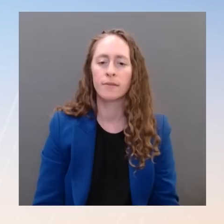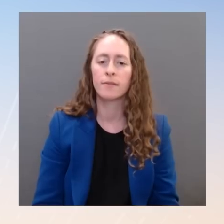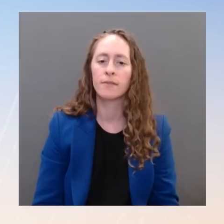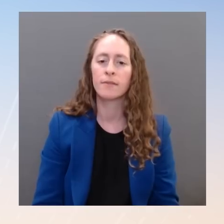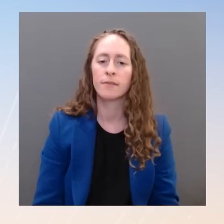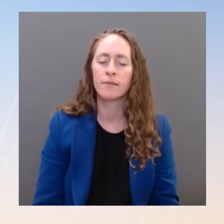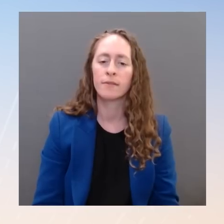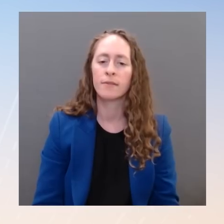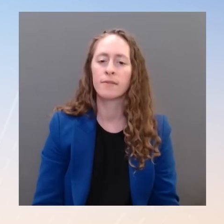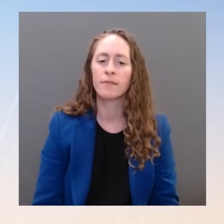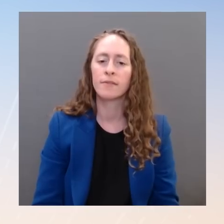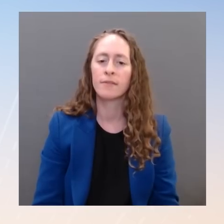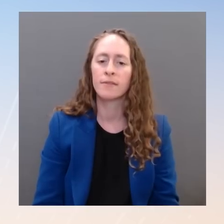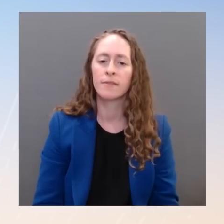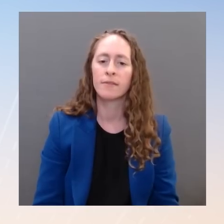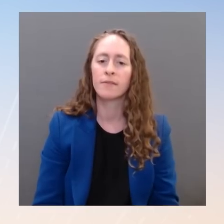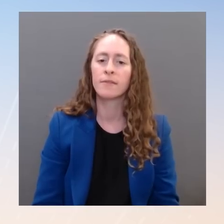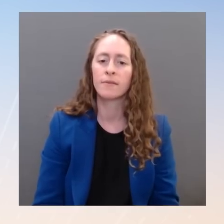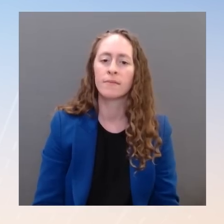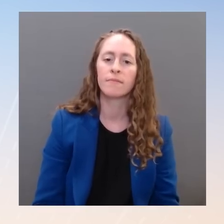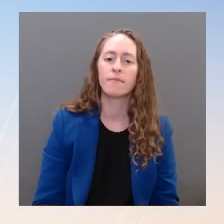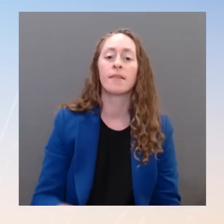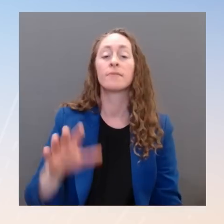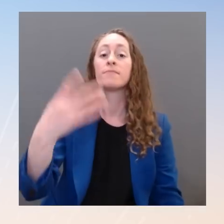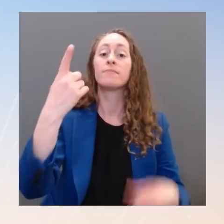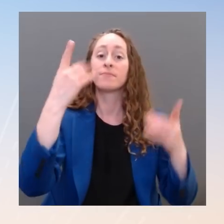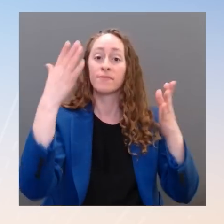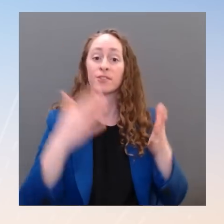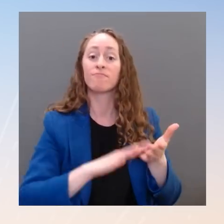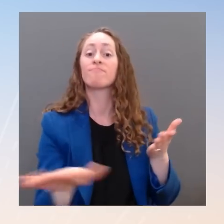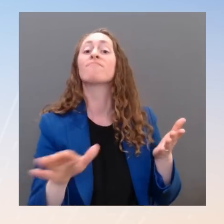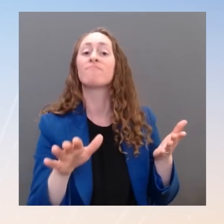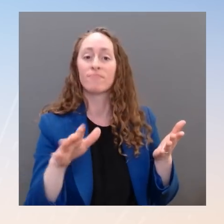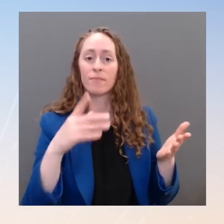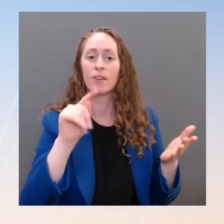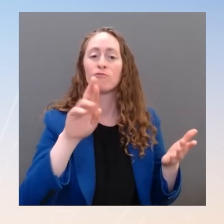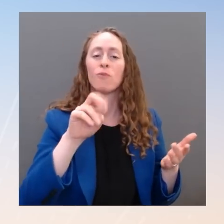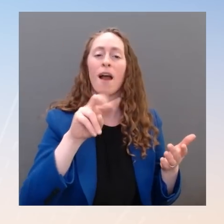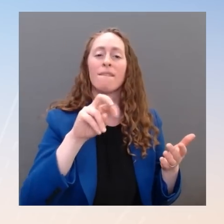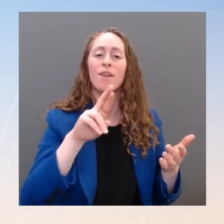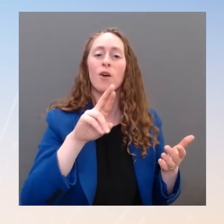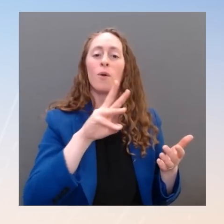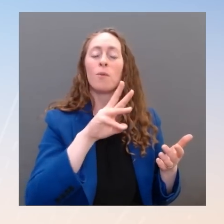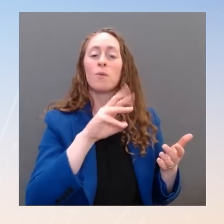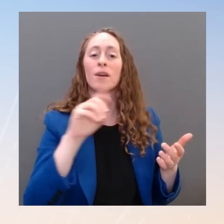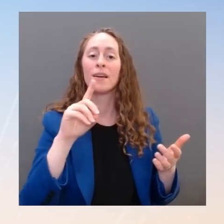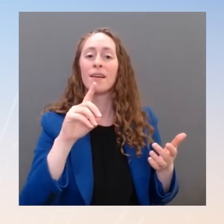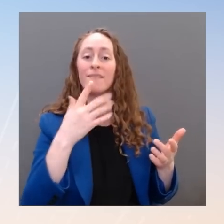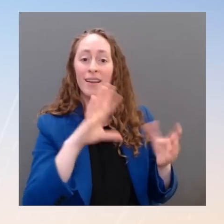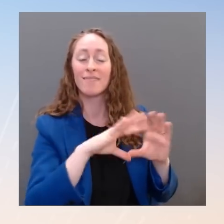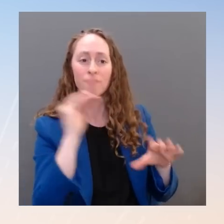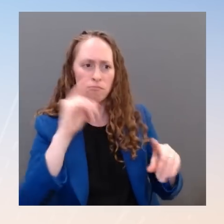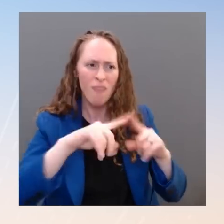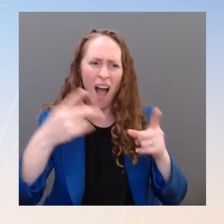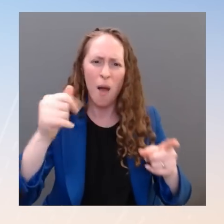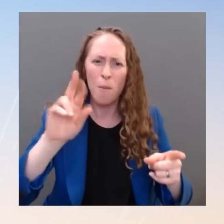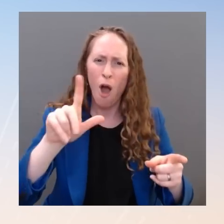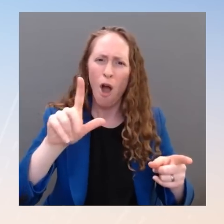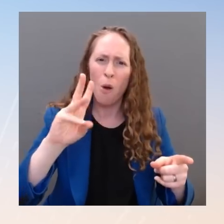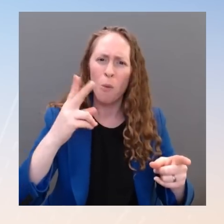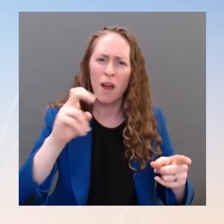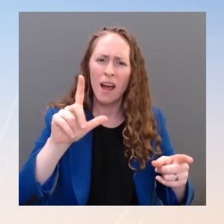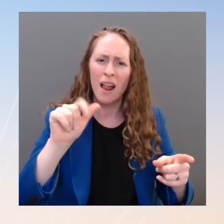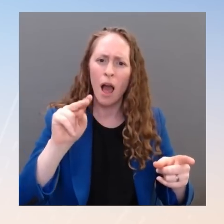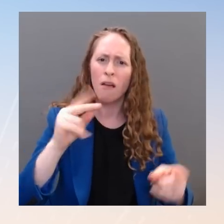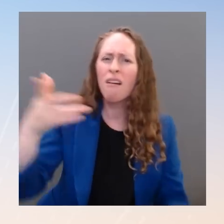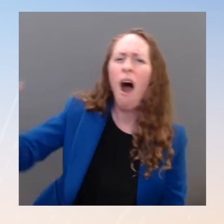the administration's response to Paul Whelan? I would say that we will continue to do everything possible to bring Paul Whelan home.